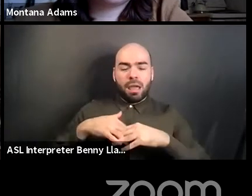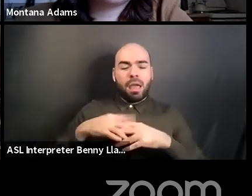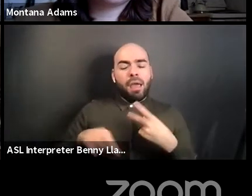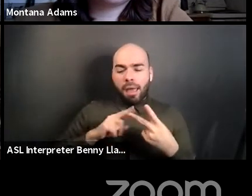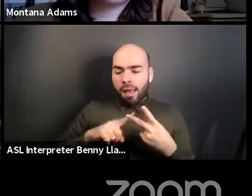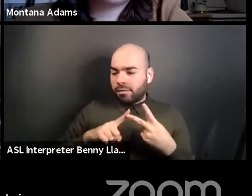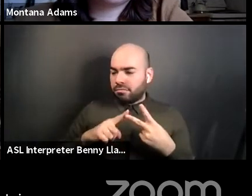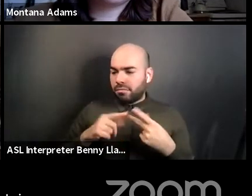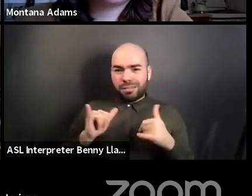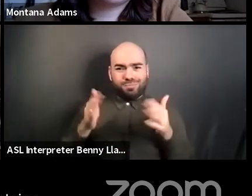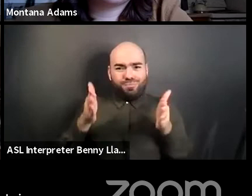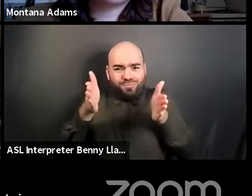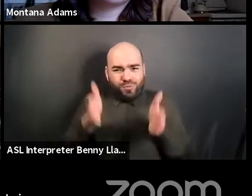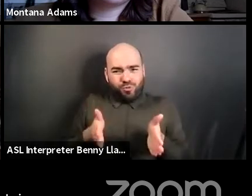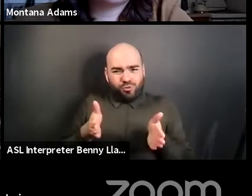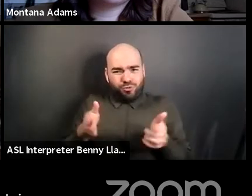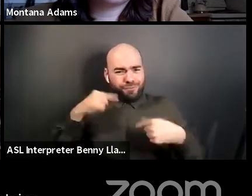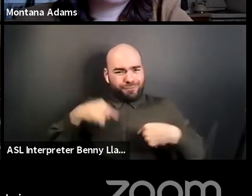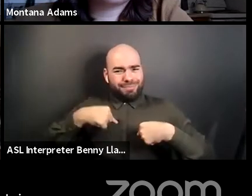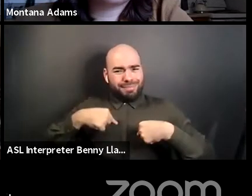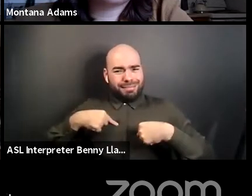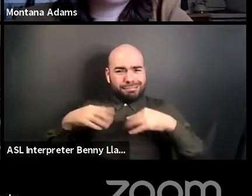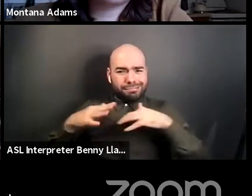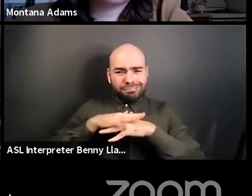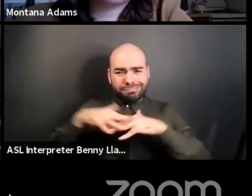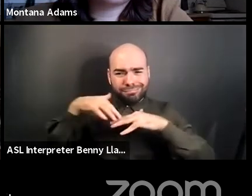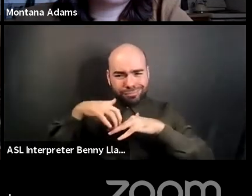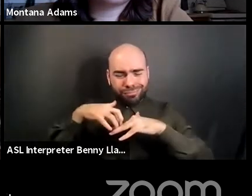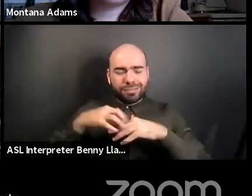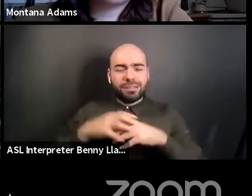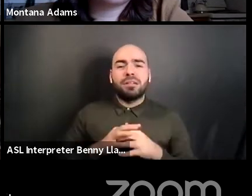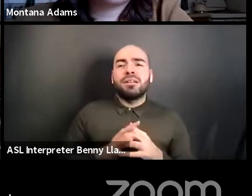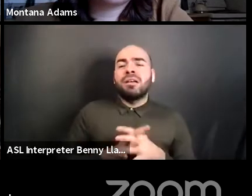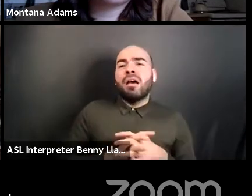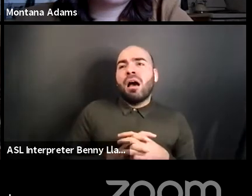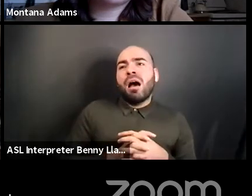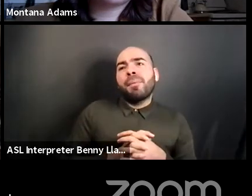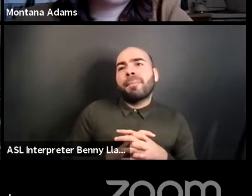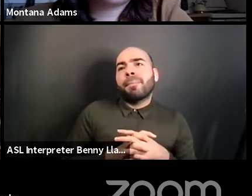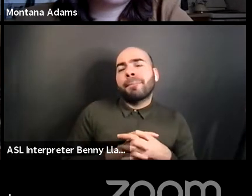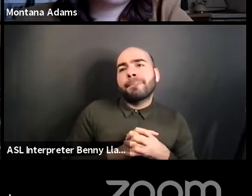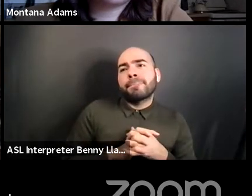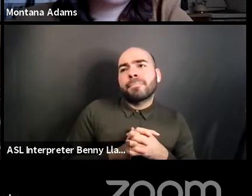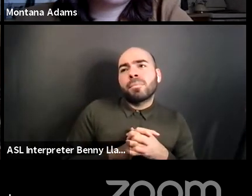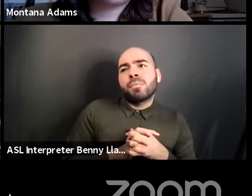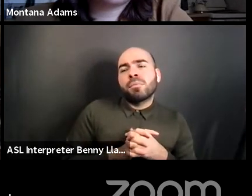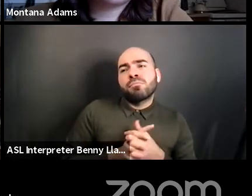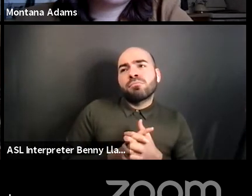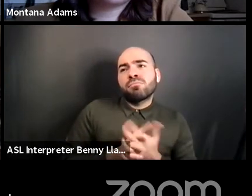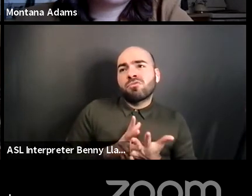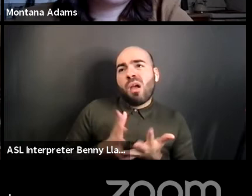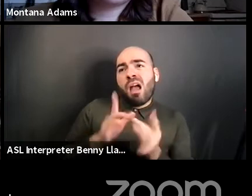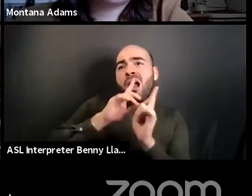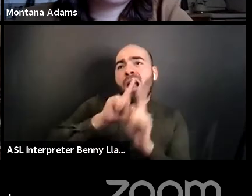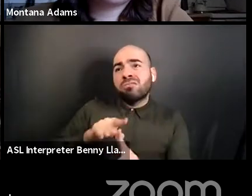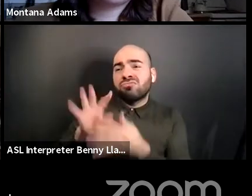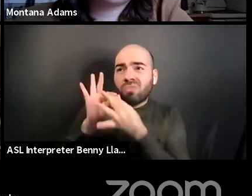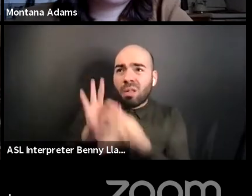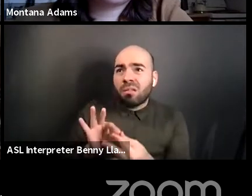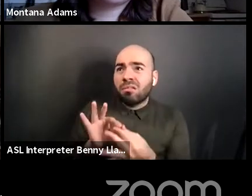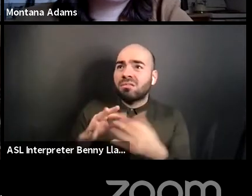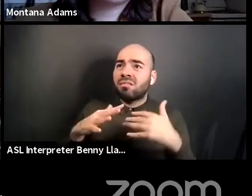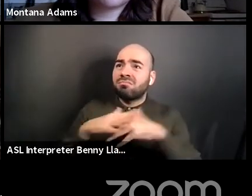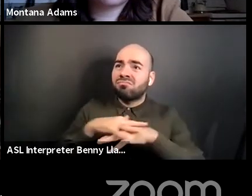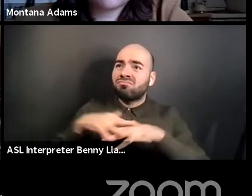Native American? And so to answer this whole question of like, Native identity is just